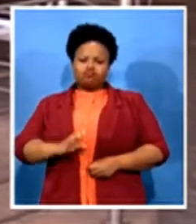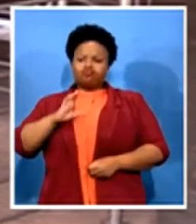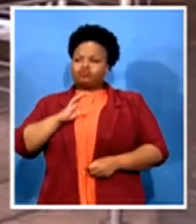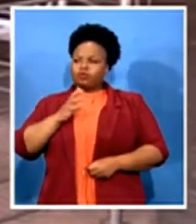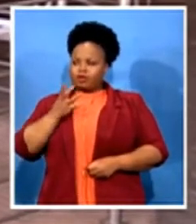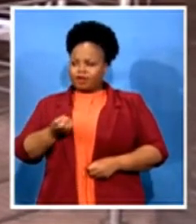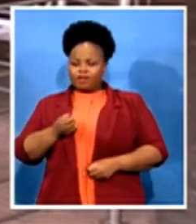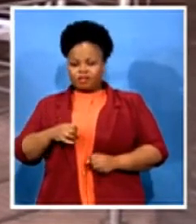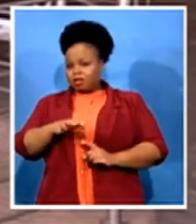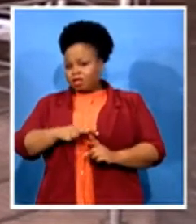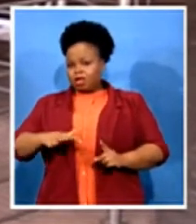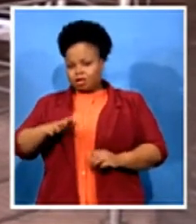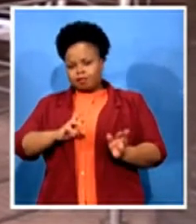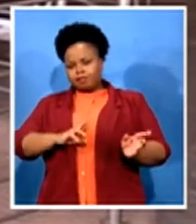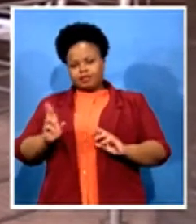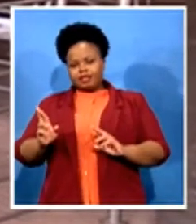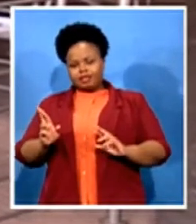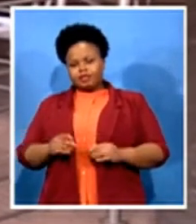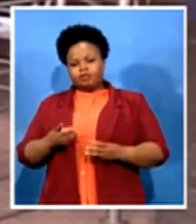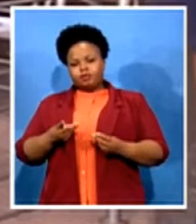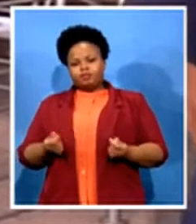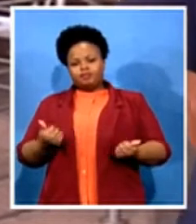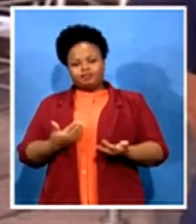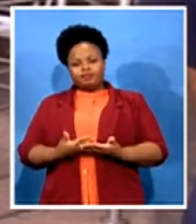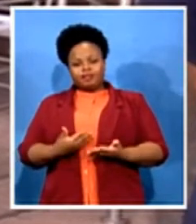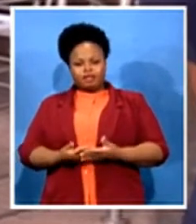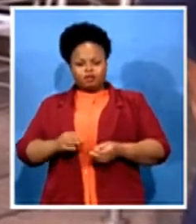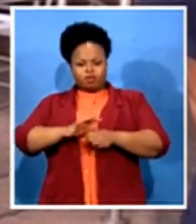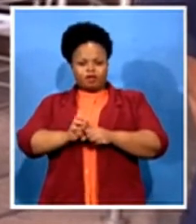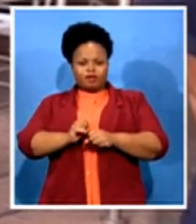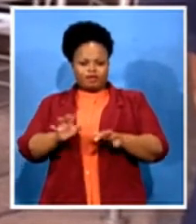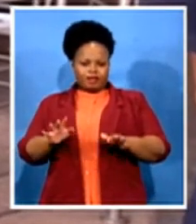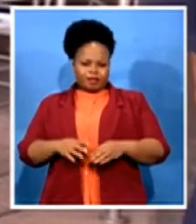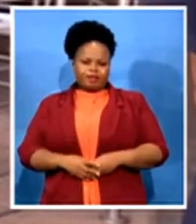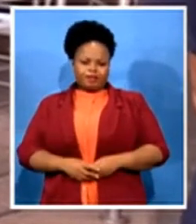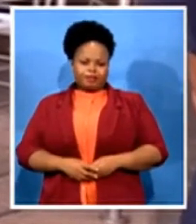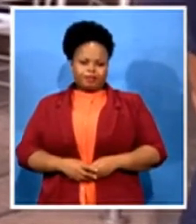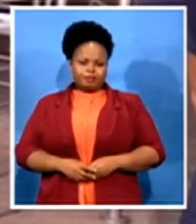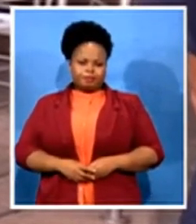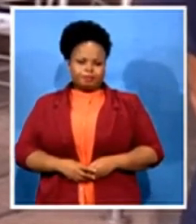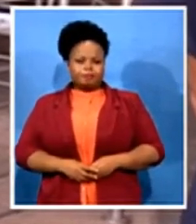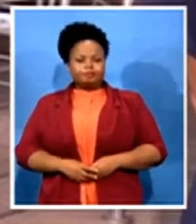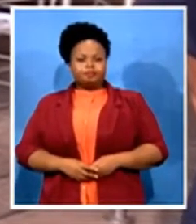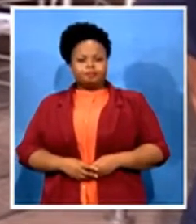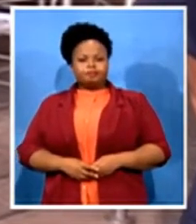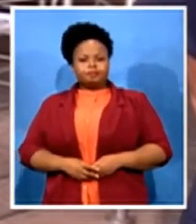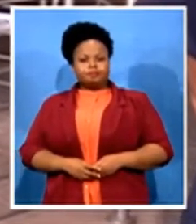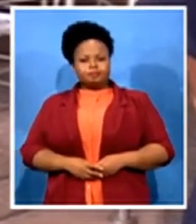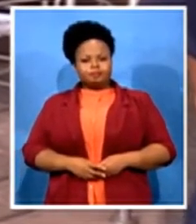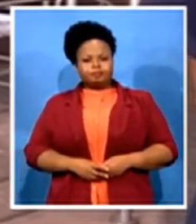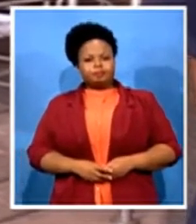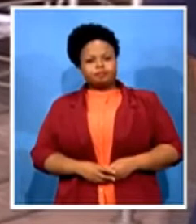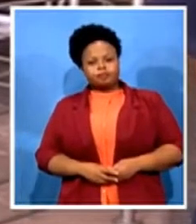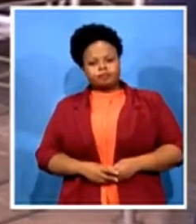deal with the surge of COVID-19 cases that are expected to rise in the coming weeks. Just as the country